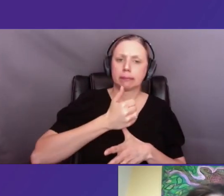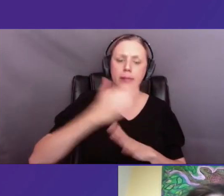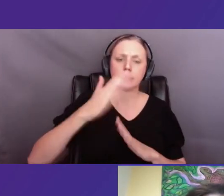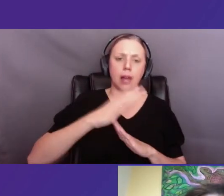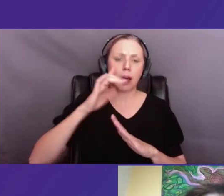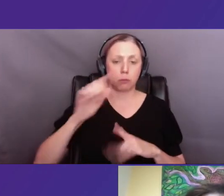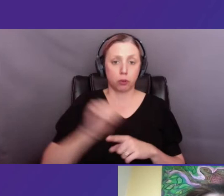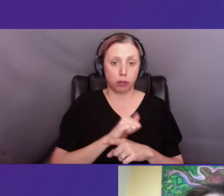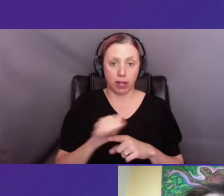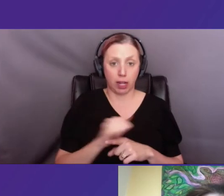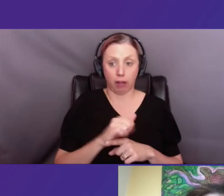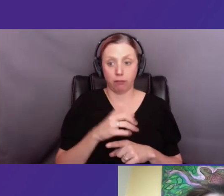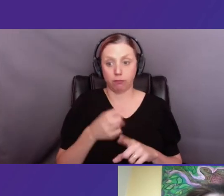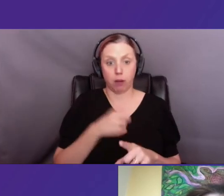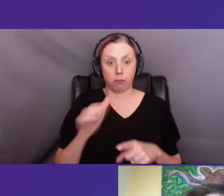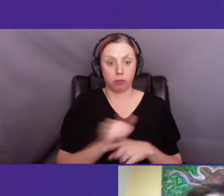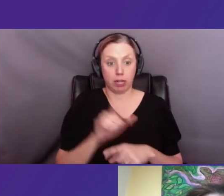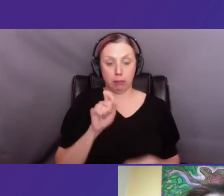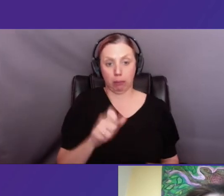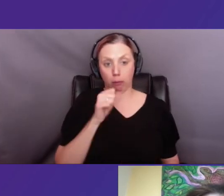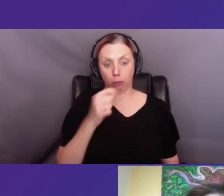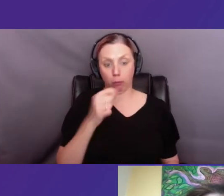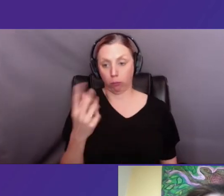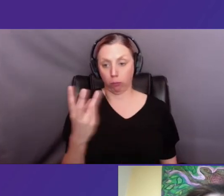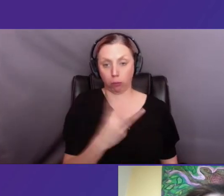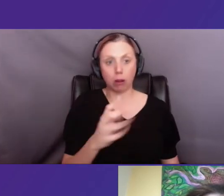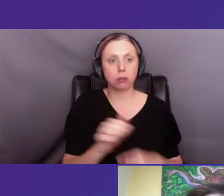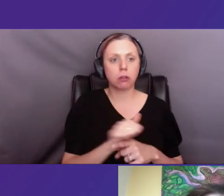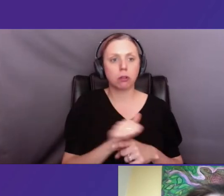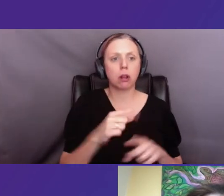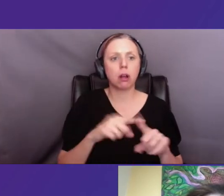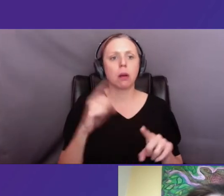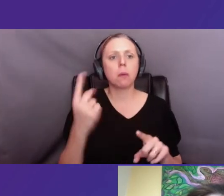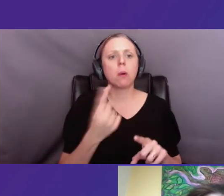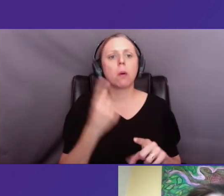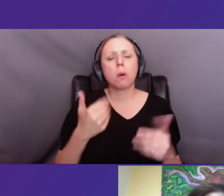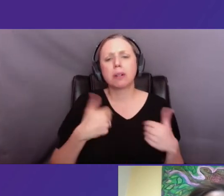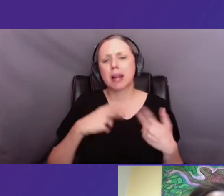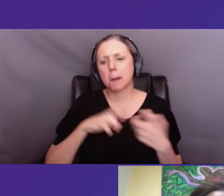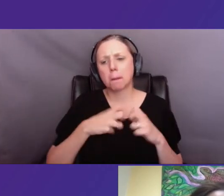Western training. And I've always had an issue with that.